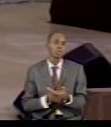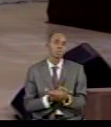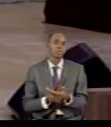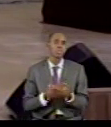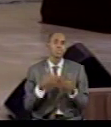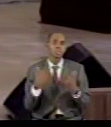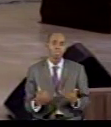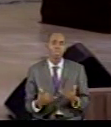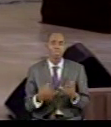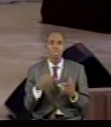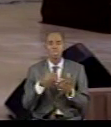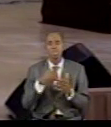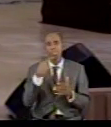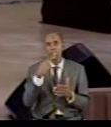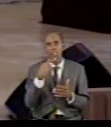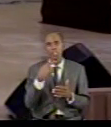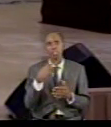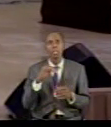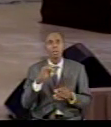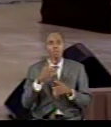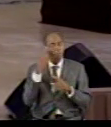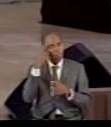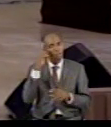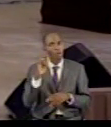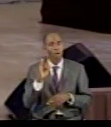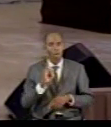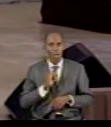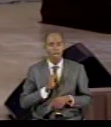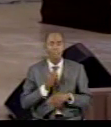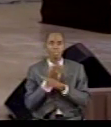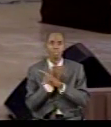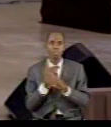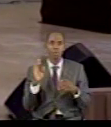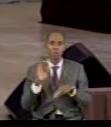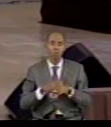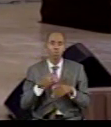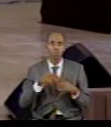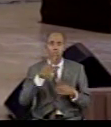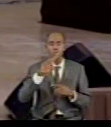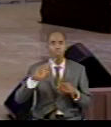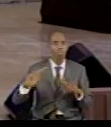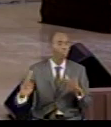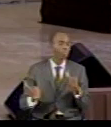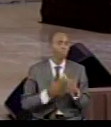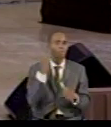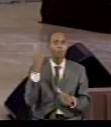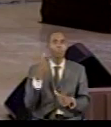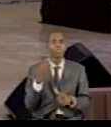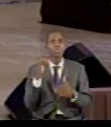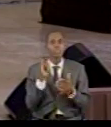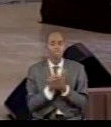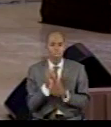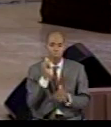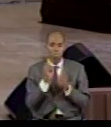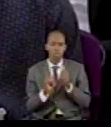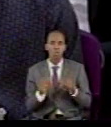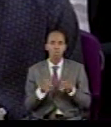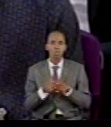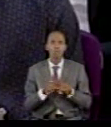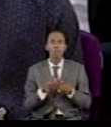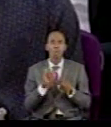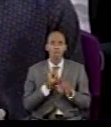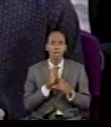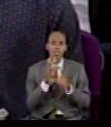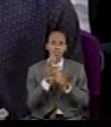I delivered unto you first of all that which also I received, how